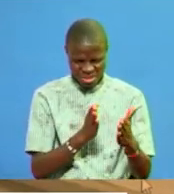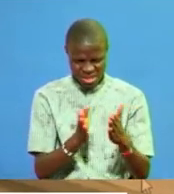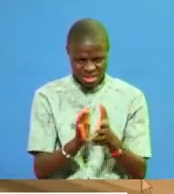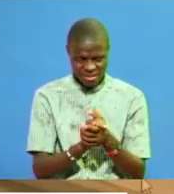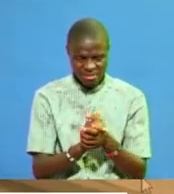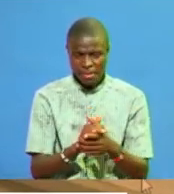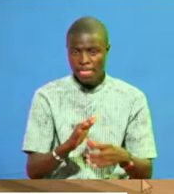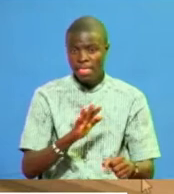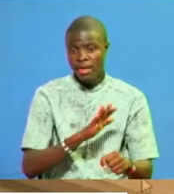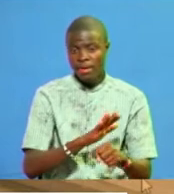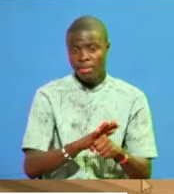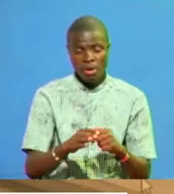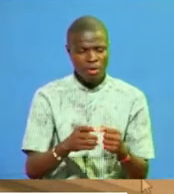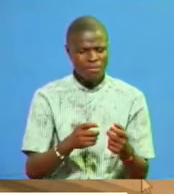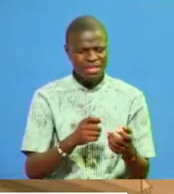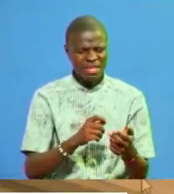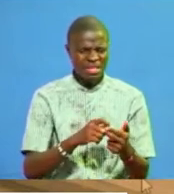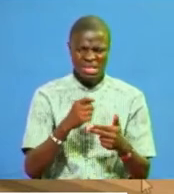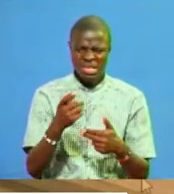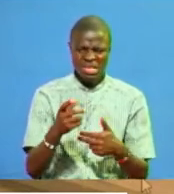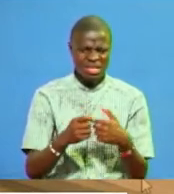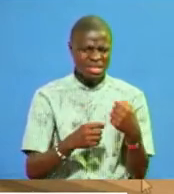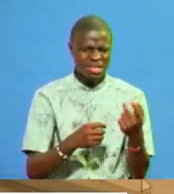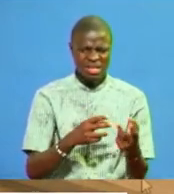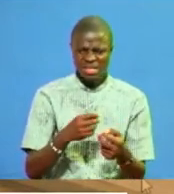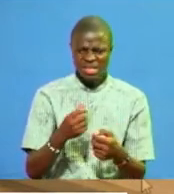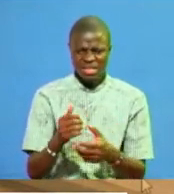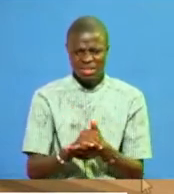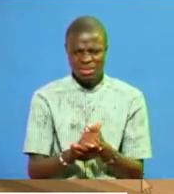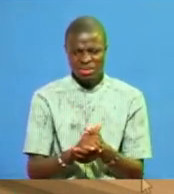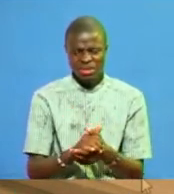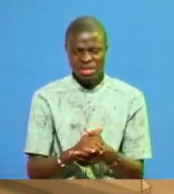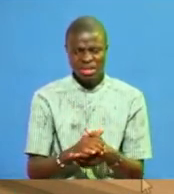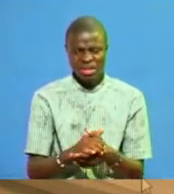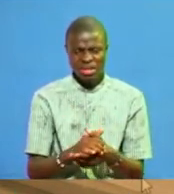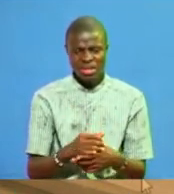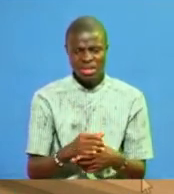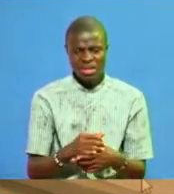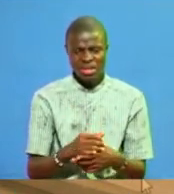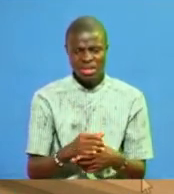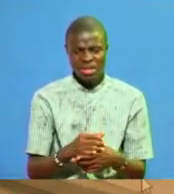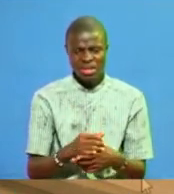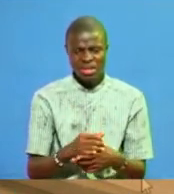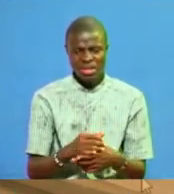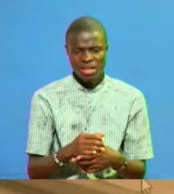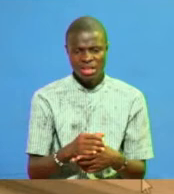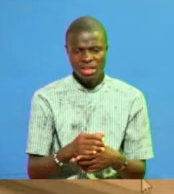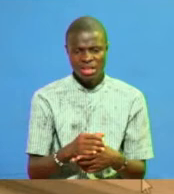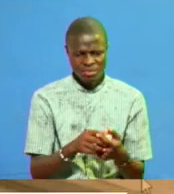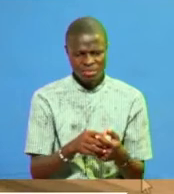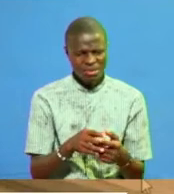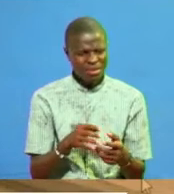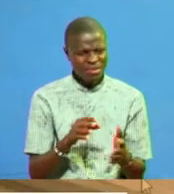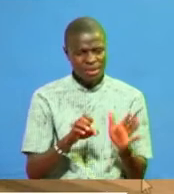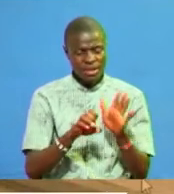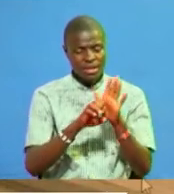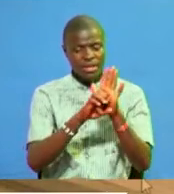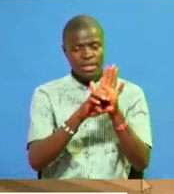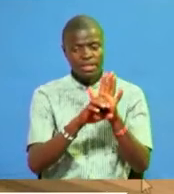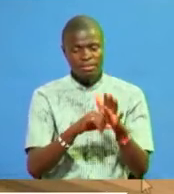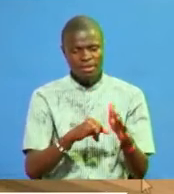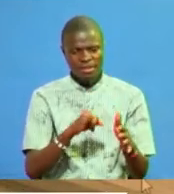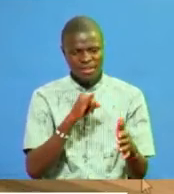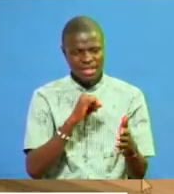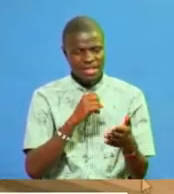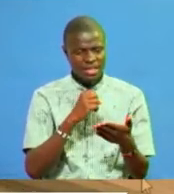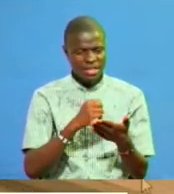we do digitally, there is always a need to trust an intermediary. For instance, if I send you some money via